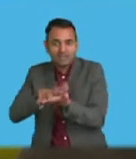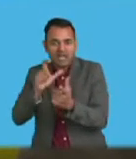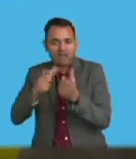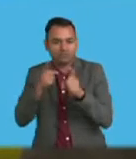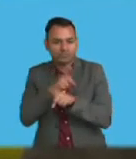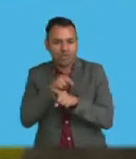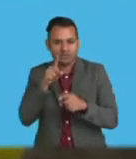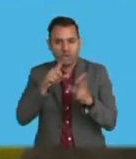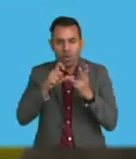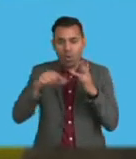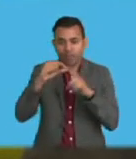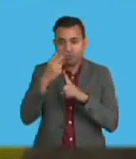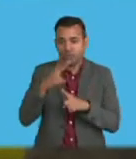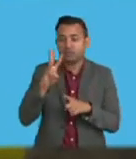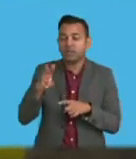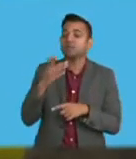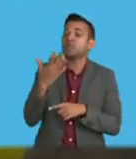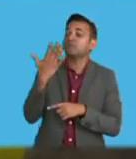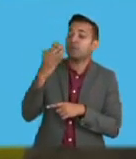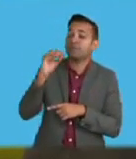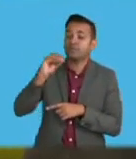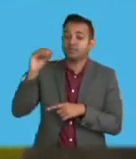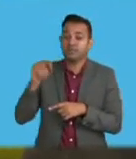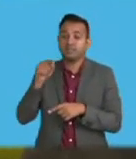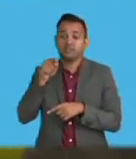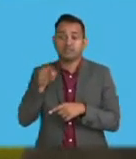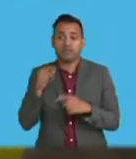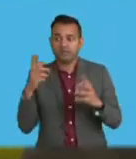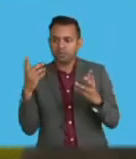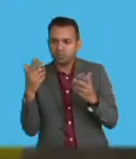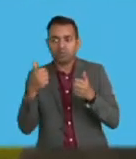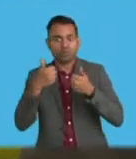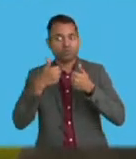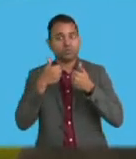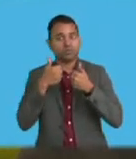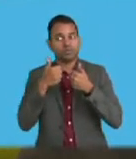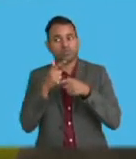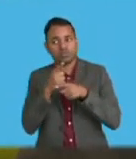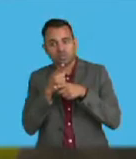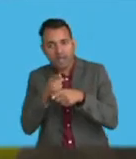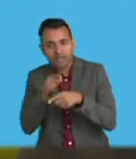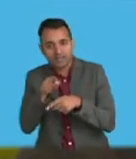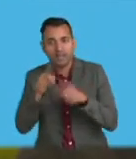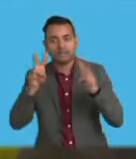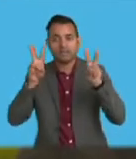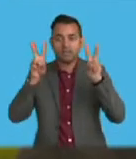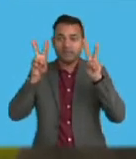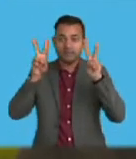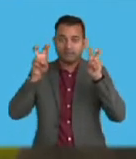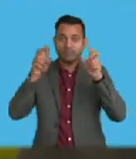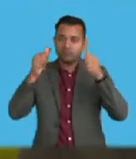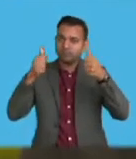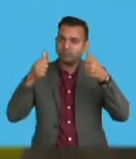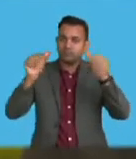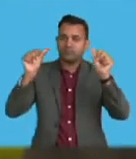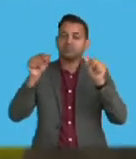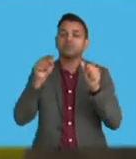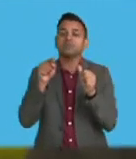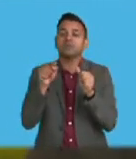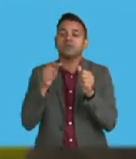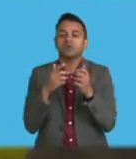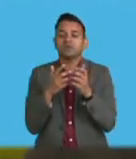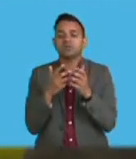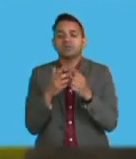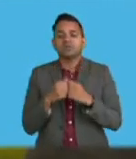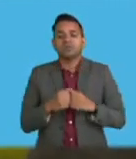Celsius above pre-industrial levels. It also highlights the need to stress the urgency of achieving net zero green gas emissions within